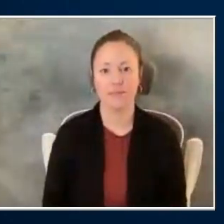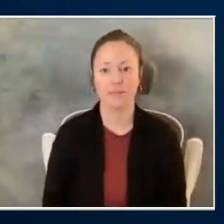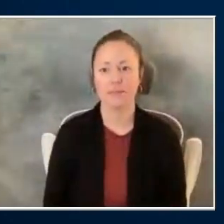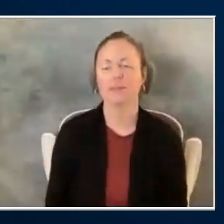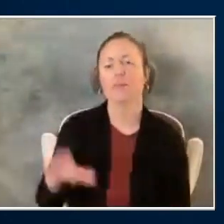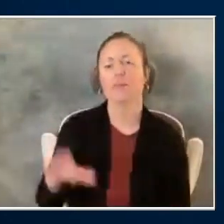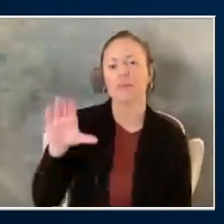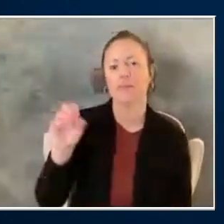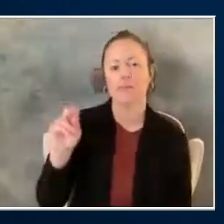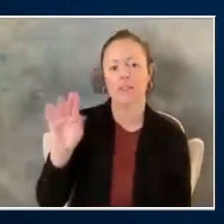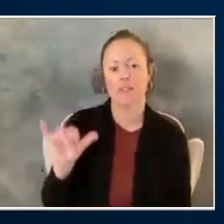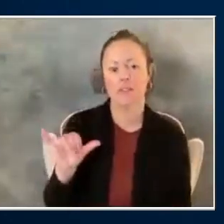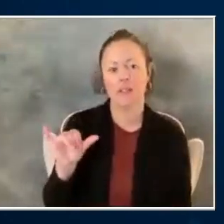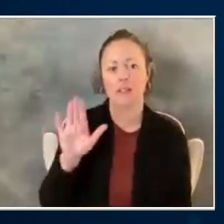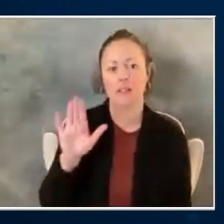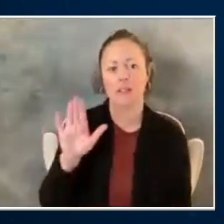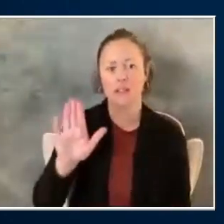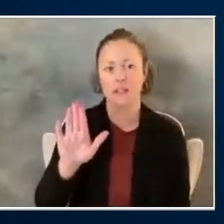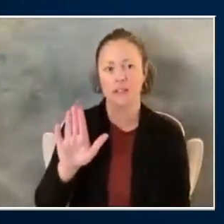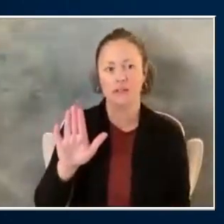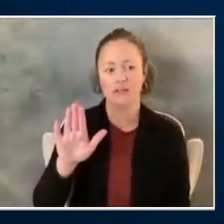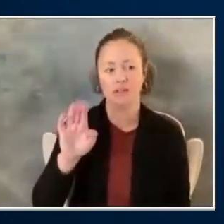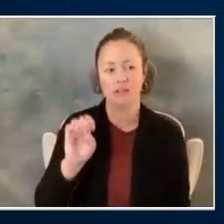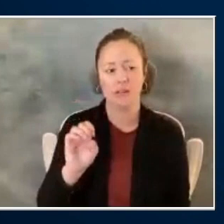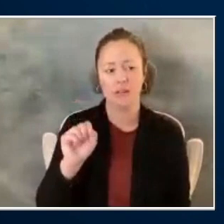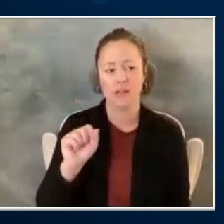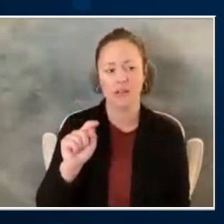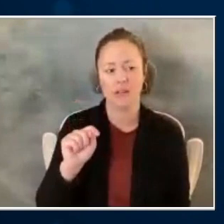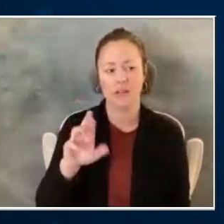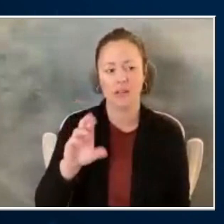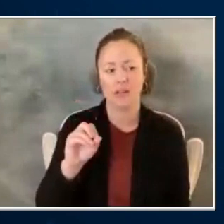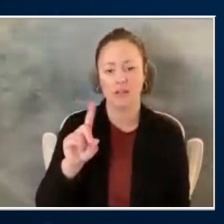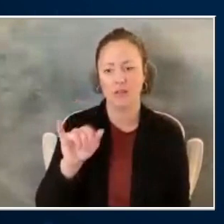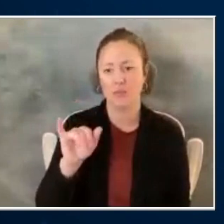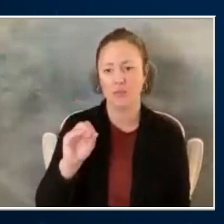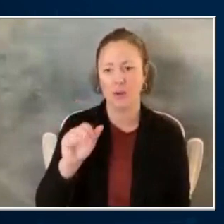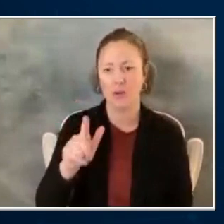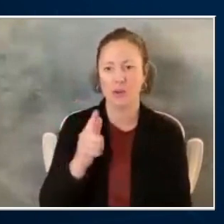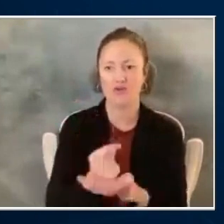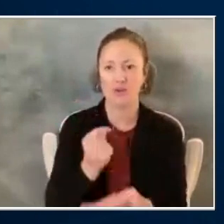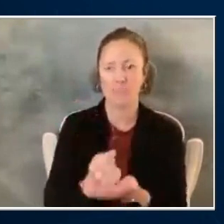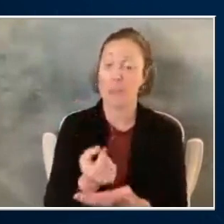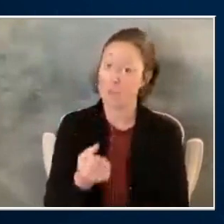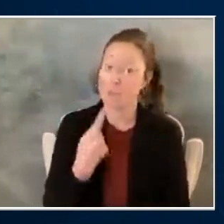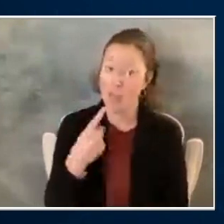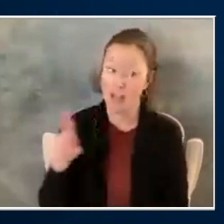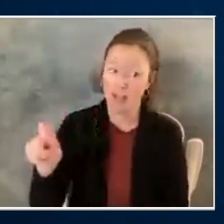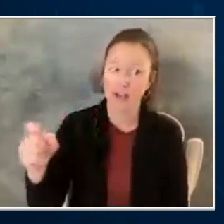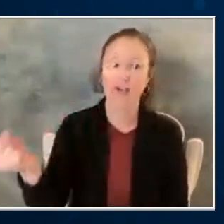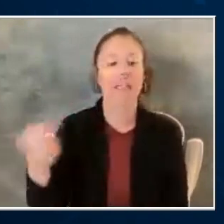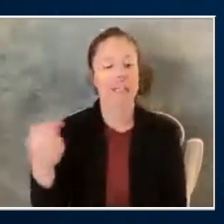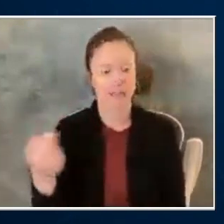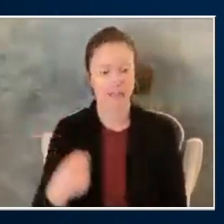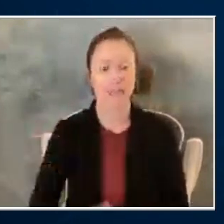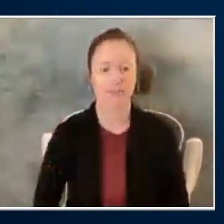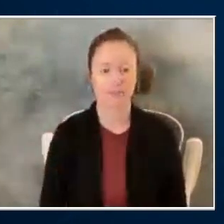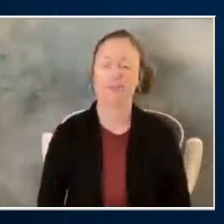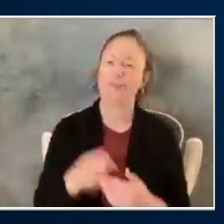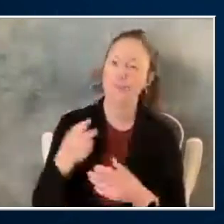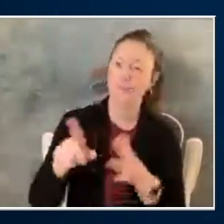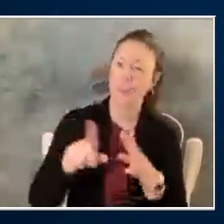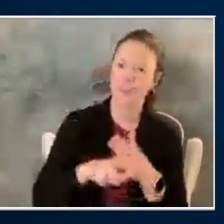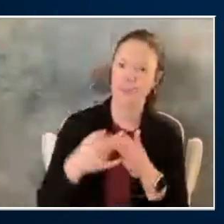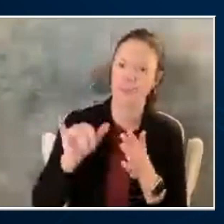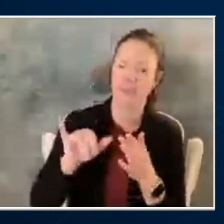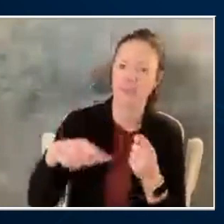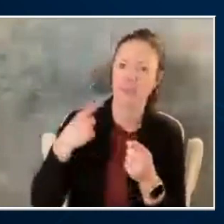your estradiol pill, or your treatment, is that in a pill form? Yes, ma'am. And when did you start